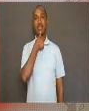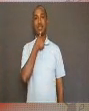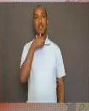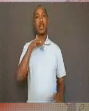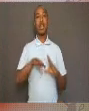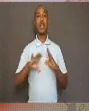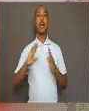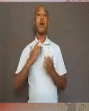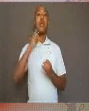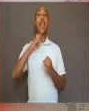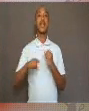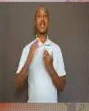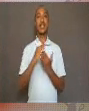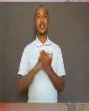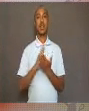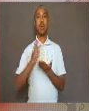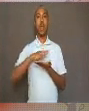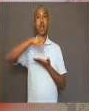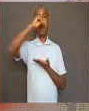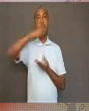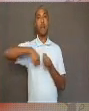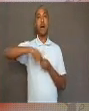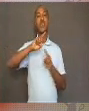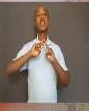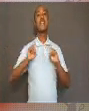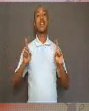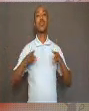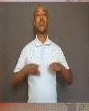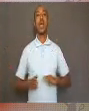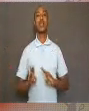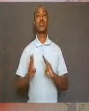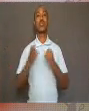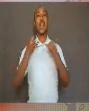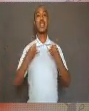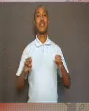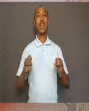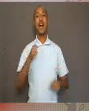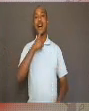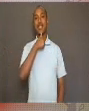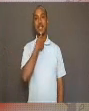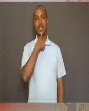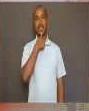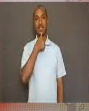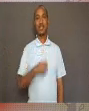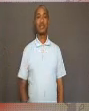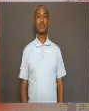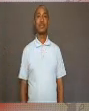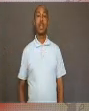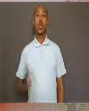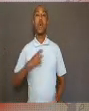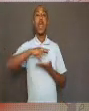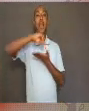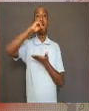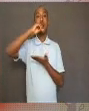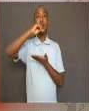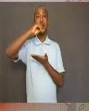In our last lesson, we learned about different ways to classify acids. We learned